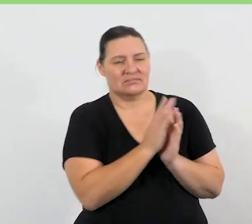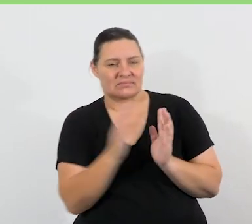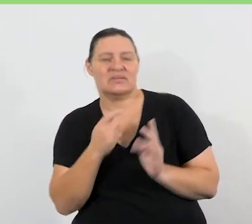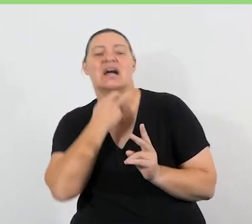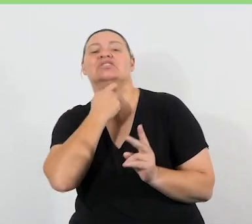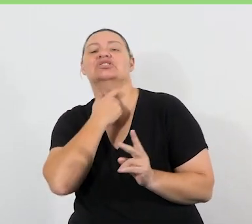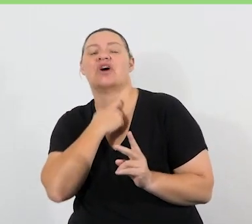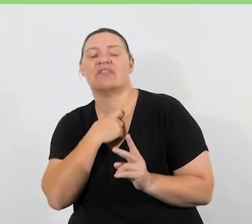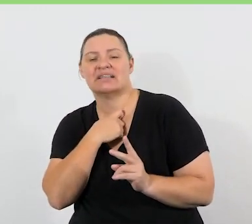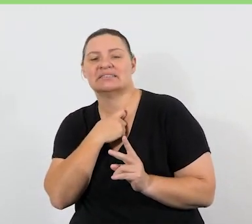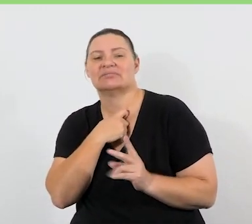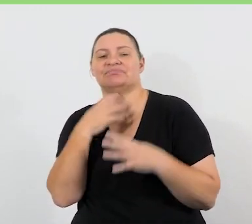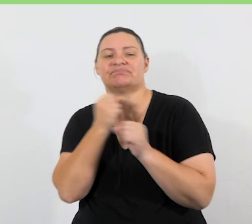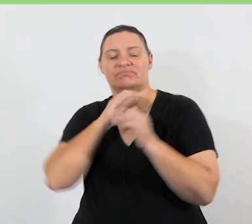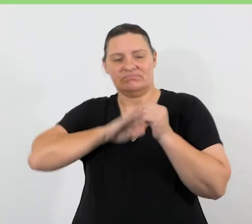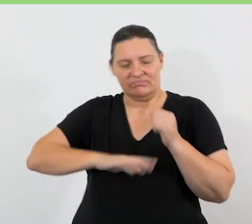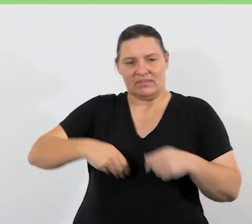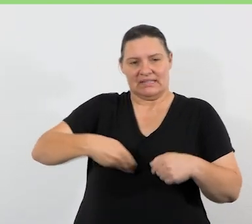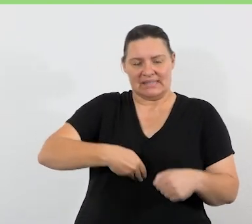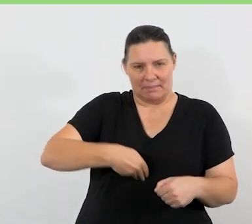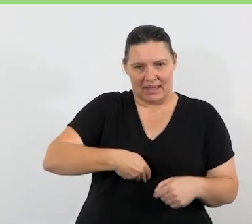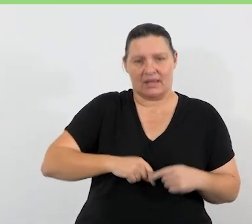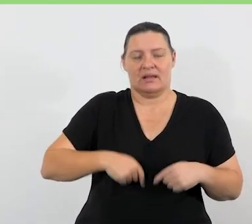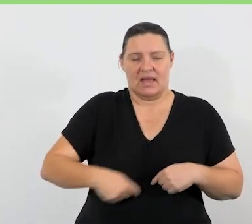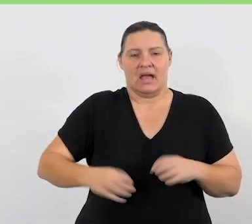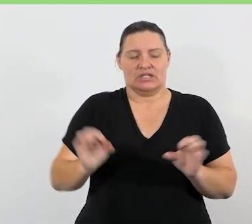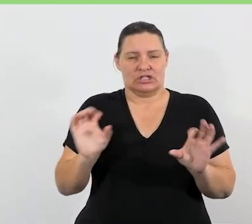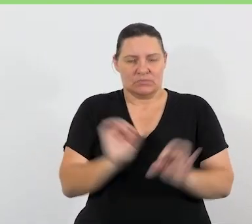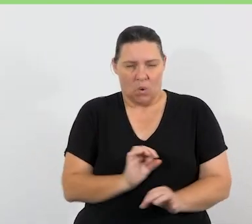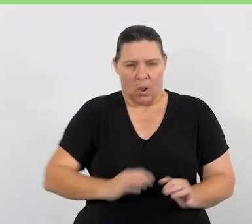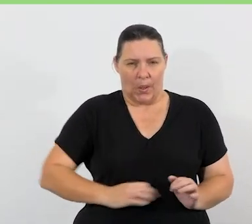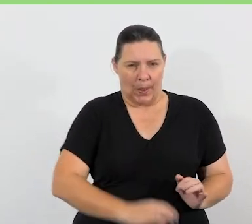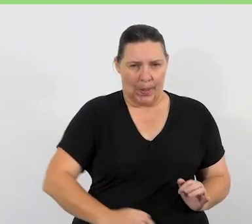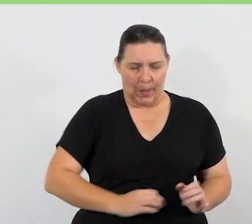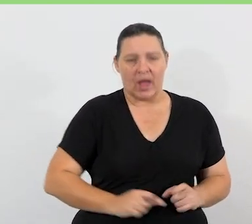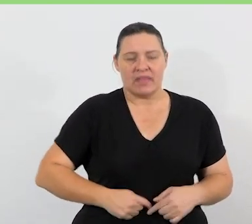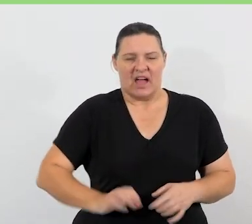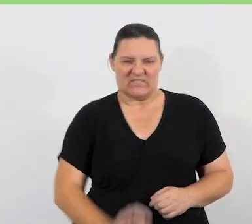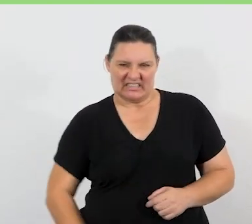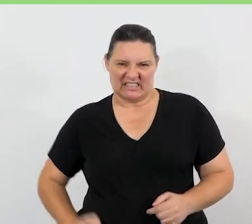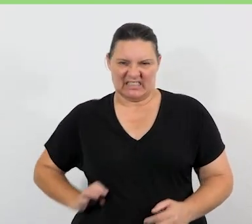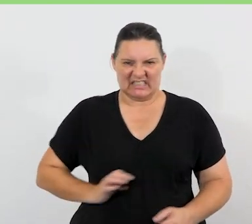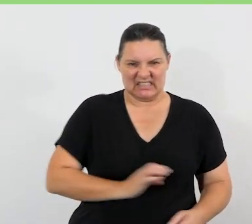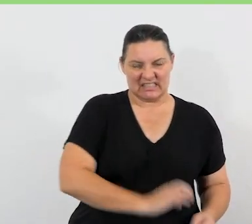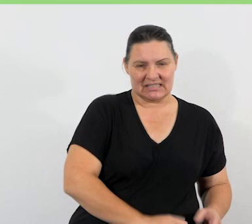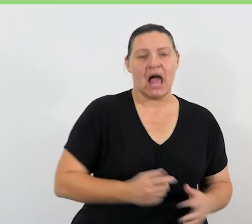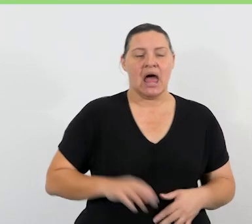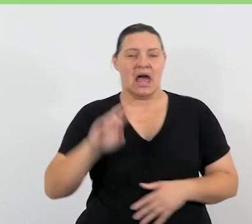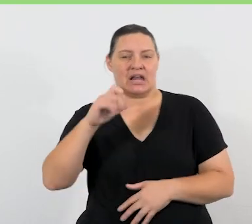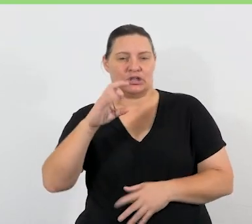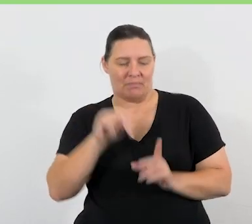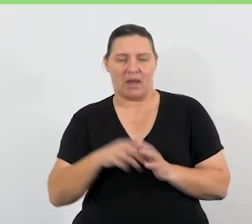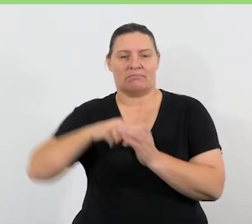the esophagus going down, we have our stomach, our small intestine, and then our large intestine, we have our